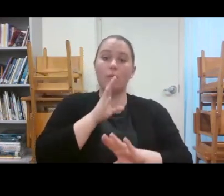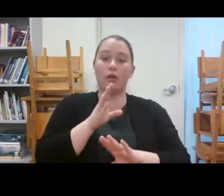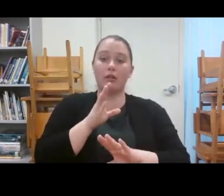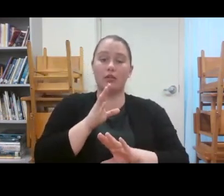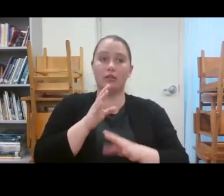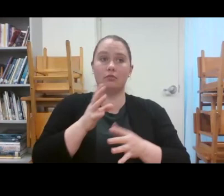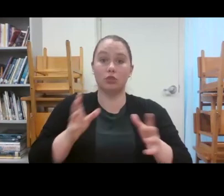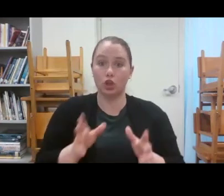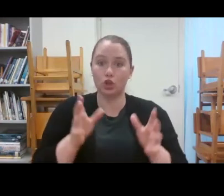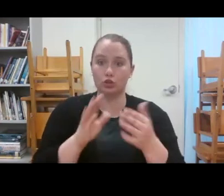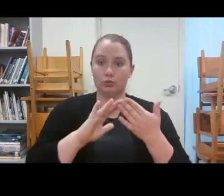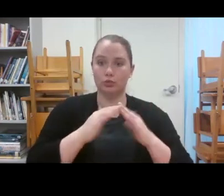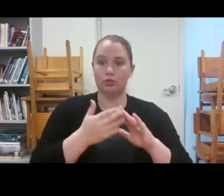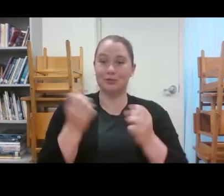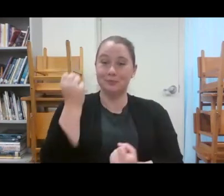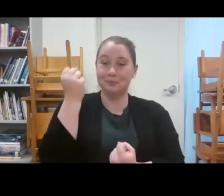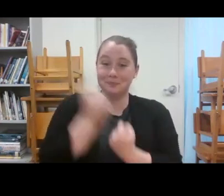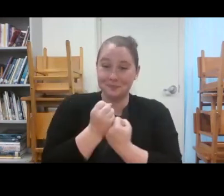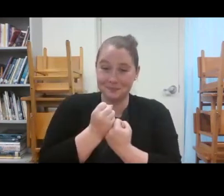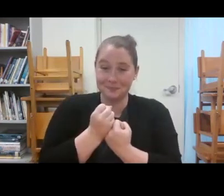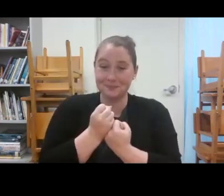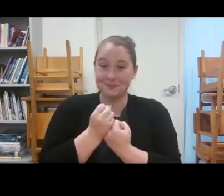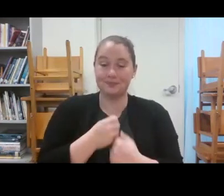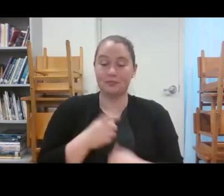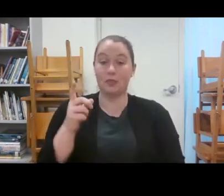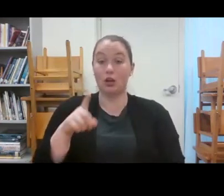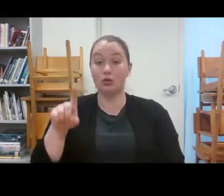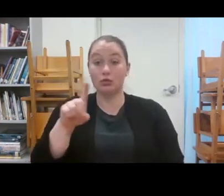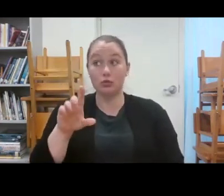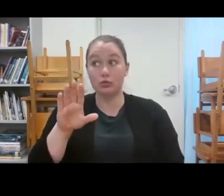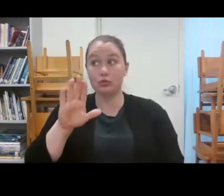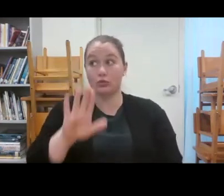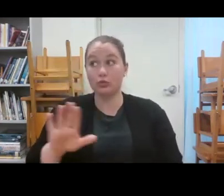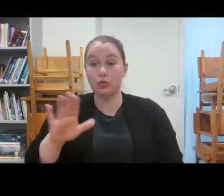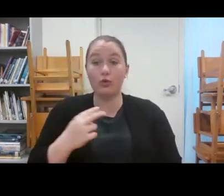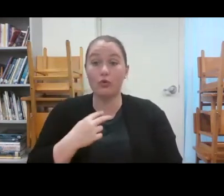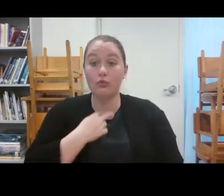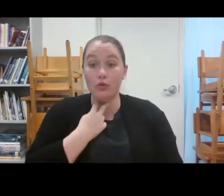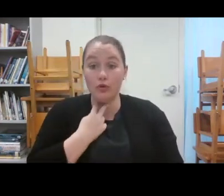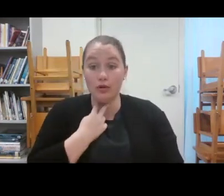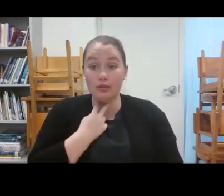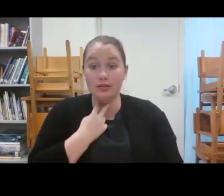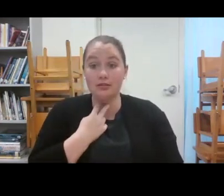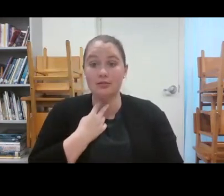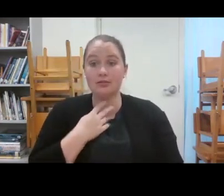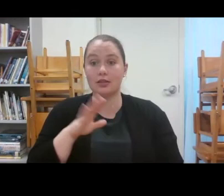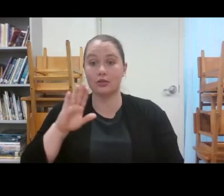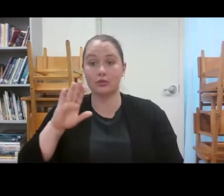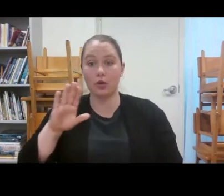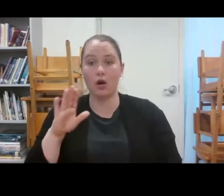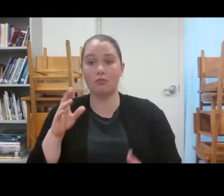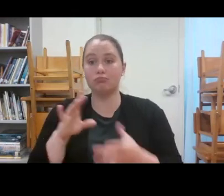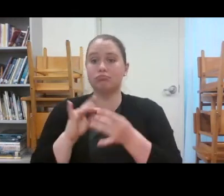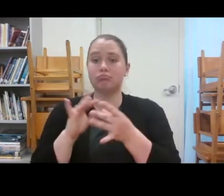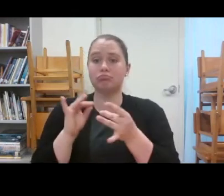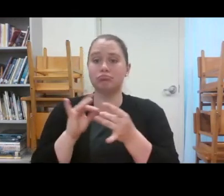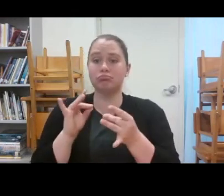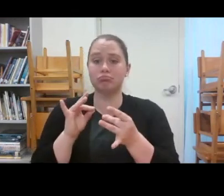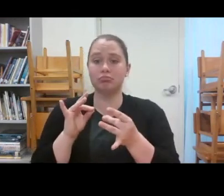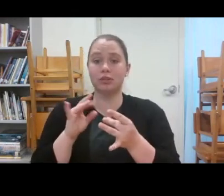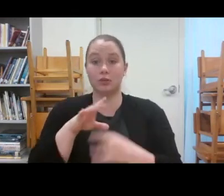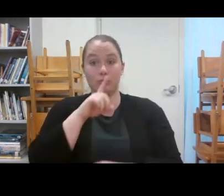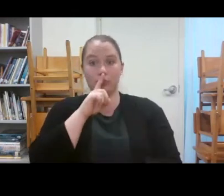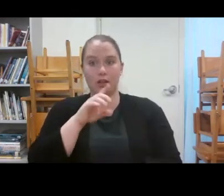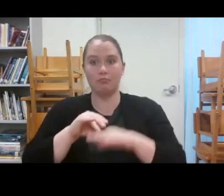to support what you're doing. And you guys' voice is really, really instrumental in, in what's